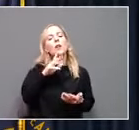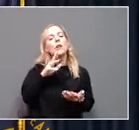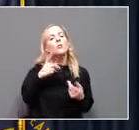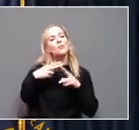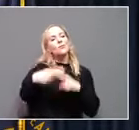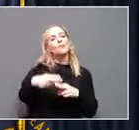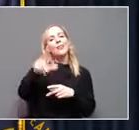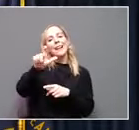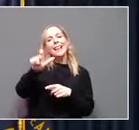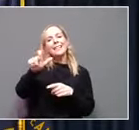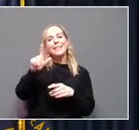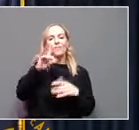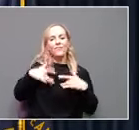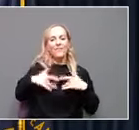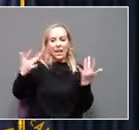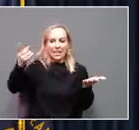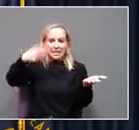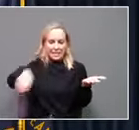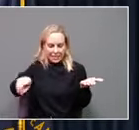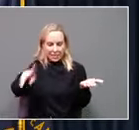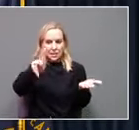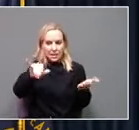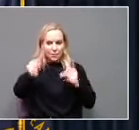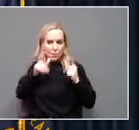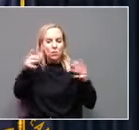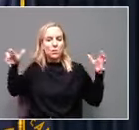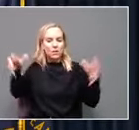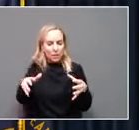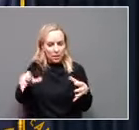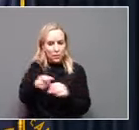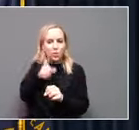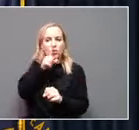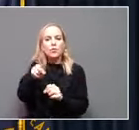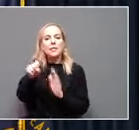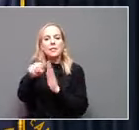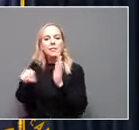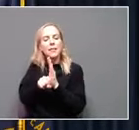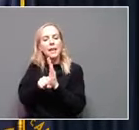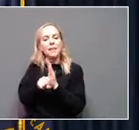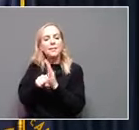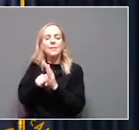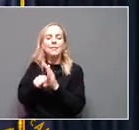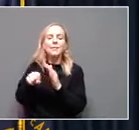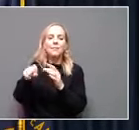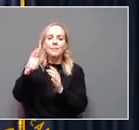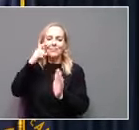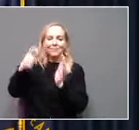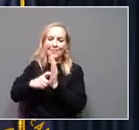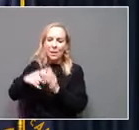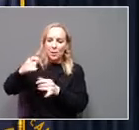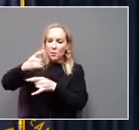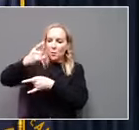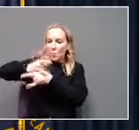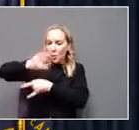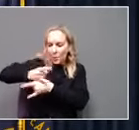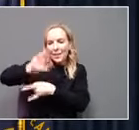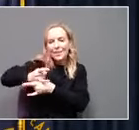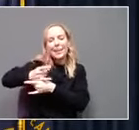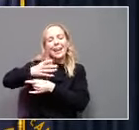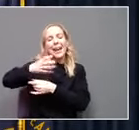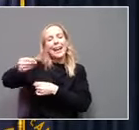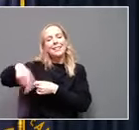next week where Kentuckians are coming together to ensure our state's signature bourbon and spirits industry not only remains strong, but